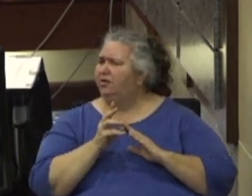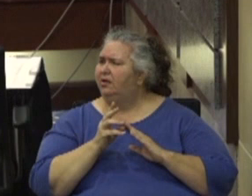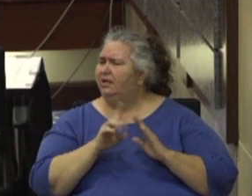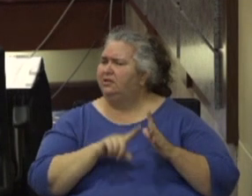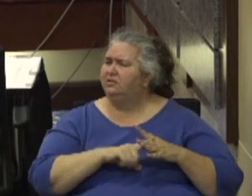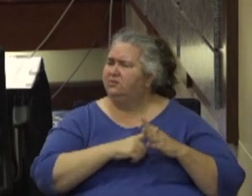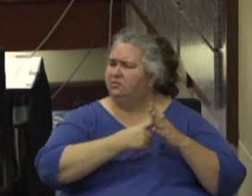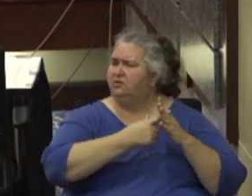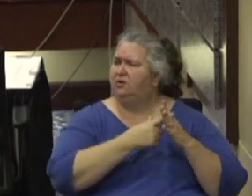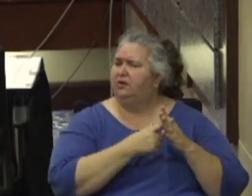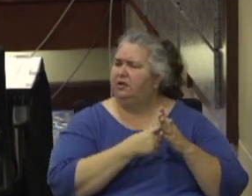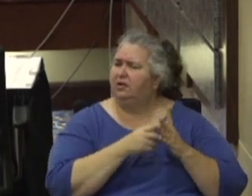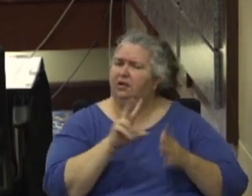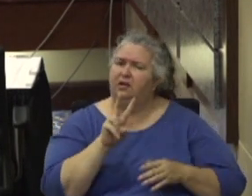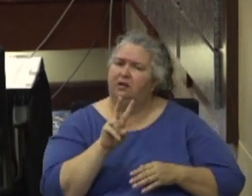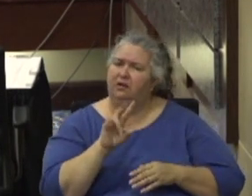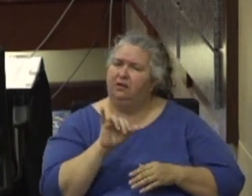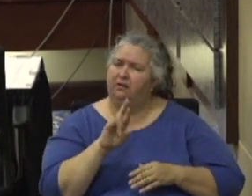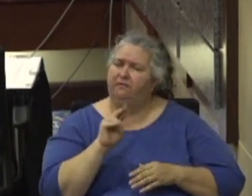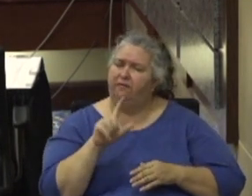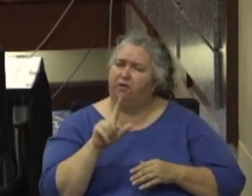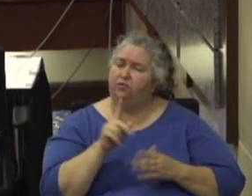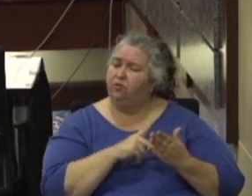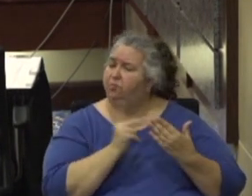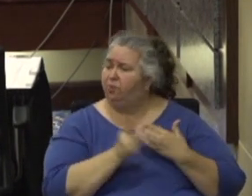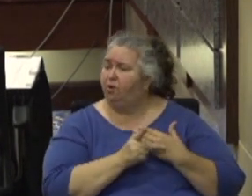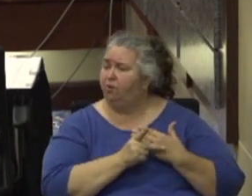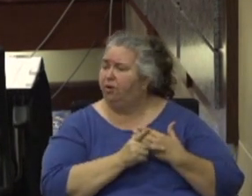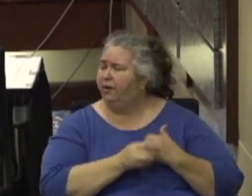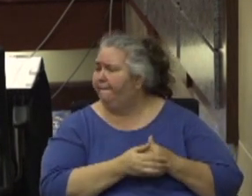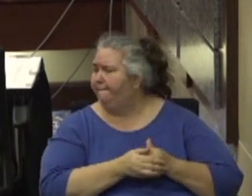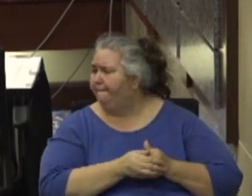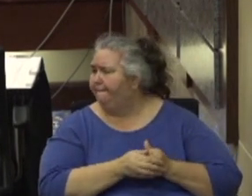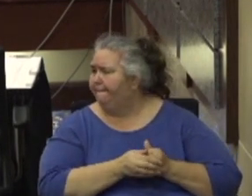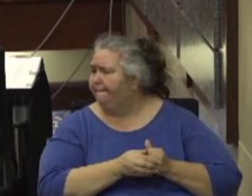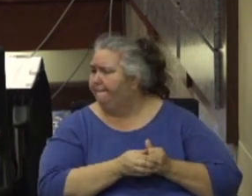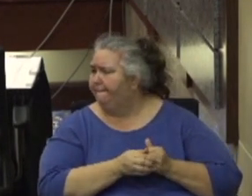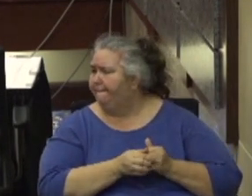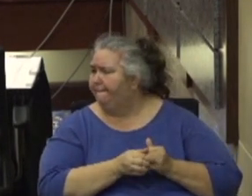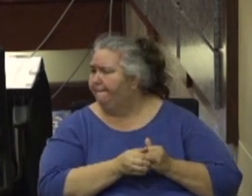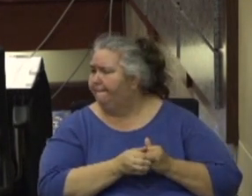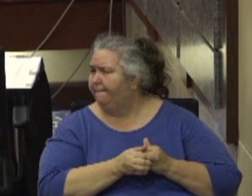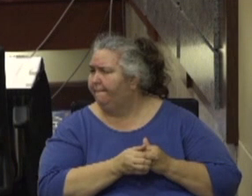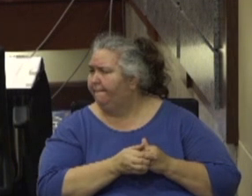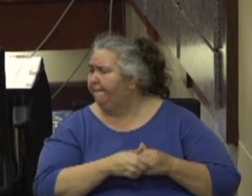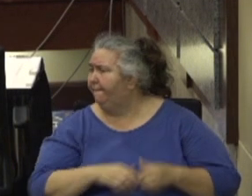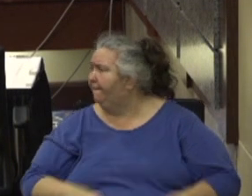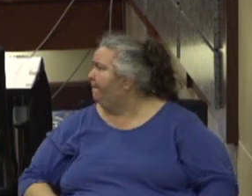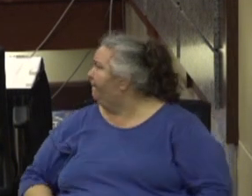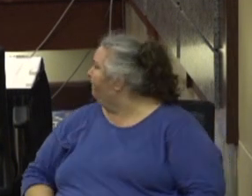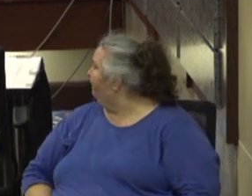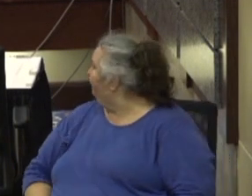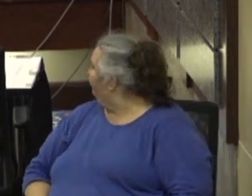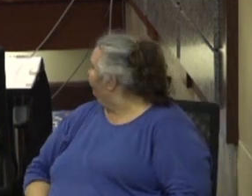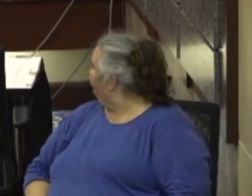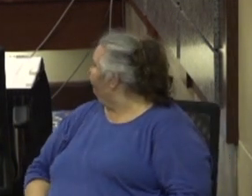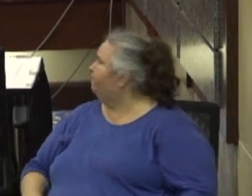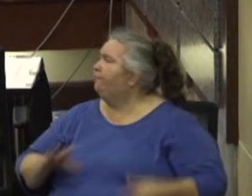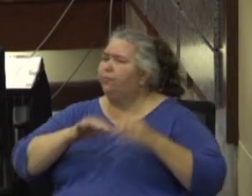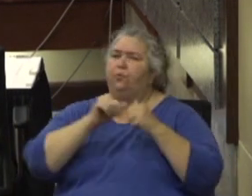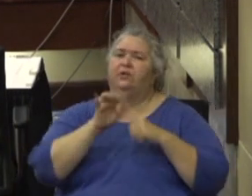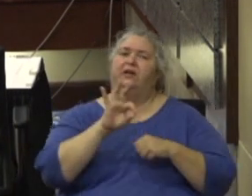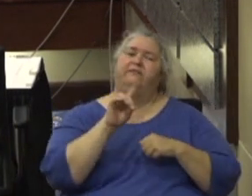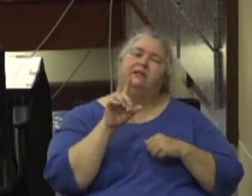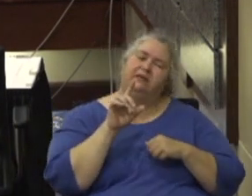one started today with Expert Live Hour, where Ahmad Gori was the SBA's Public